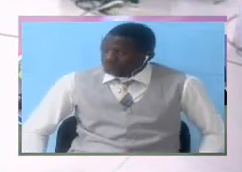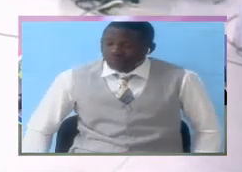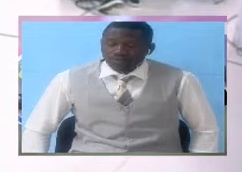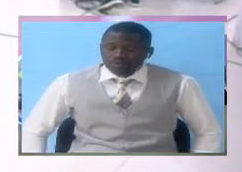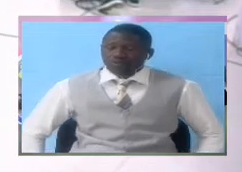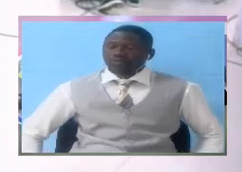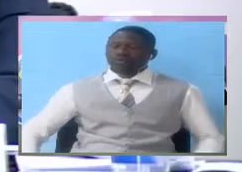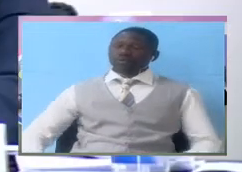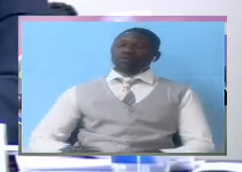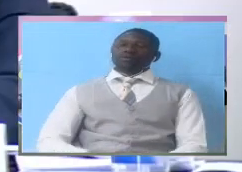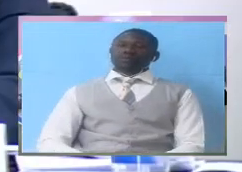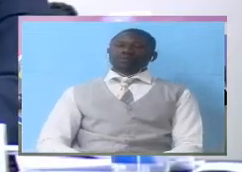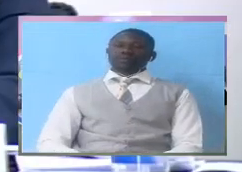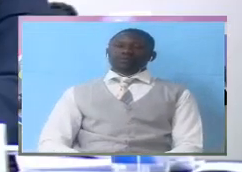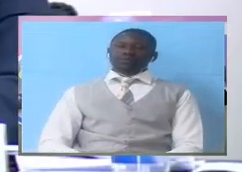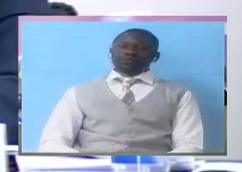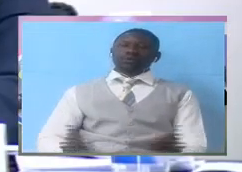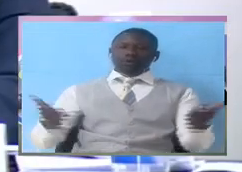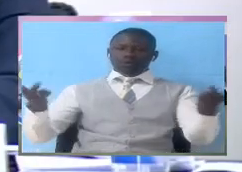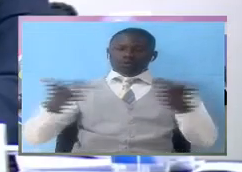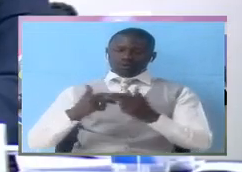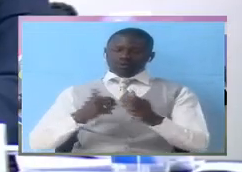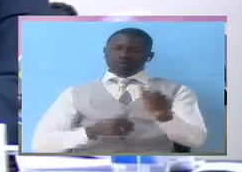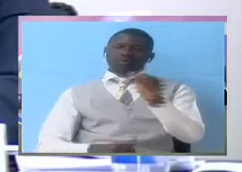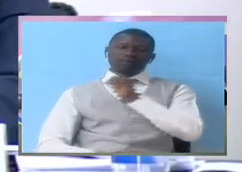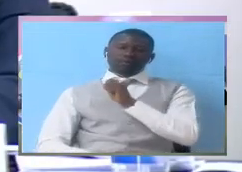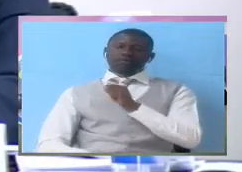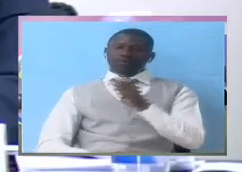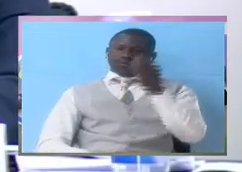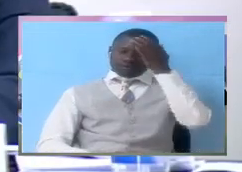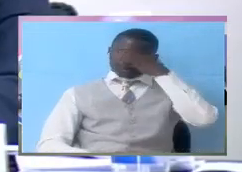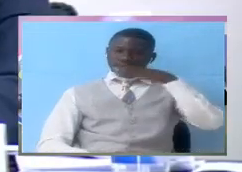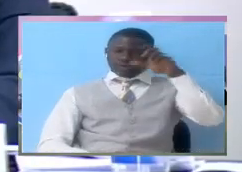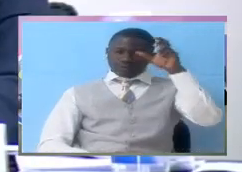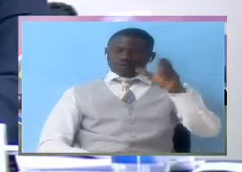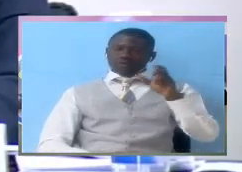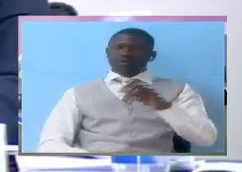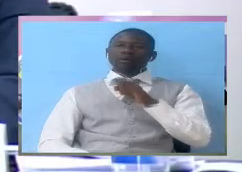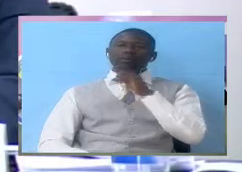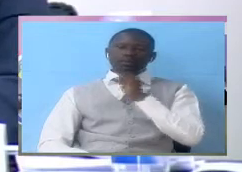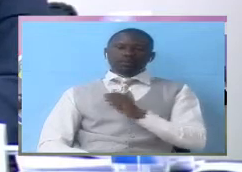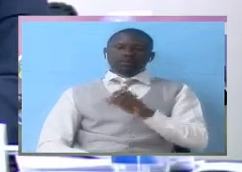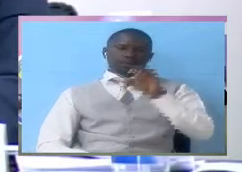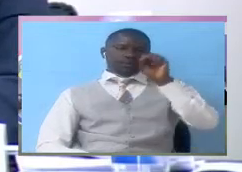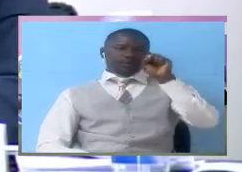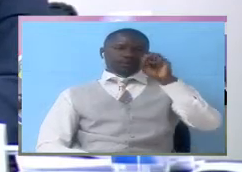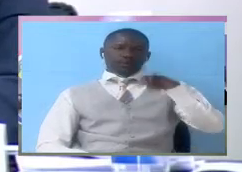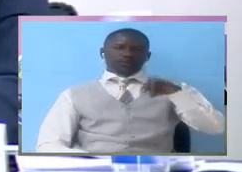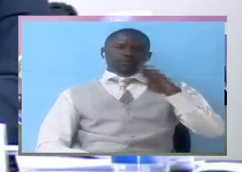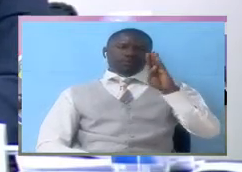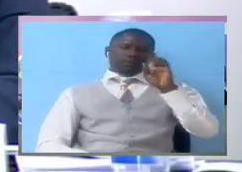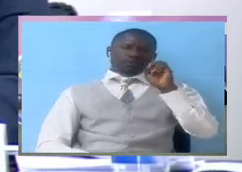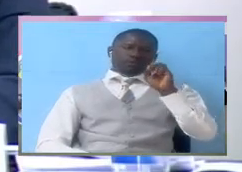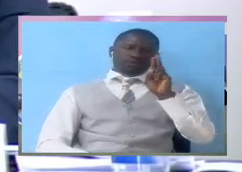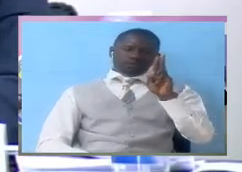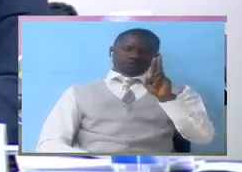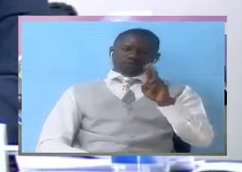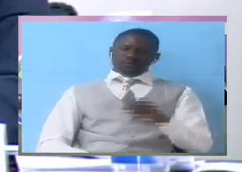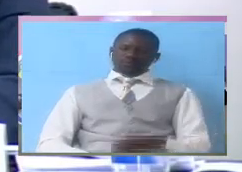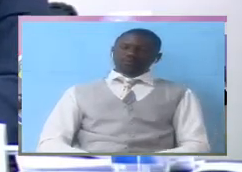Welcome back to the commission, Mr. Sambou. Mr. Sambou, ñung la dalalat ci commission bi. Thank